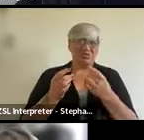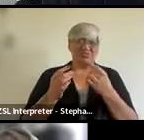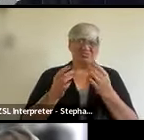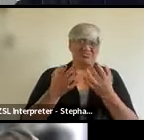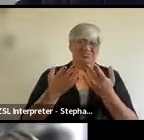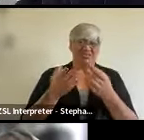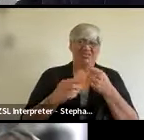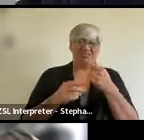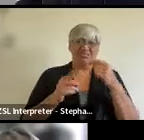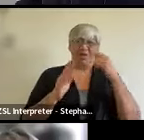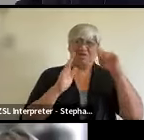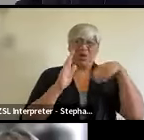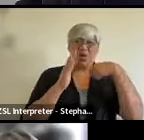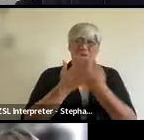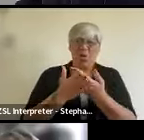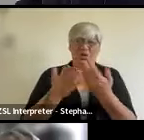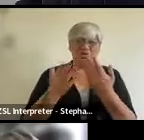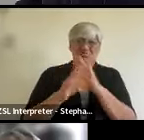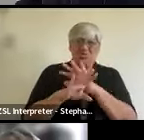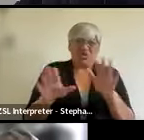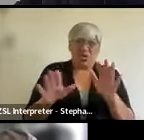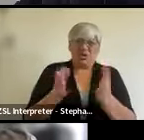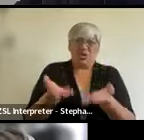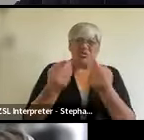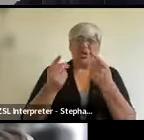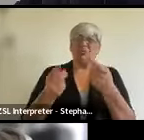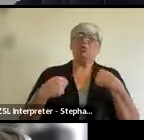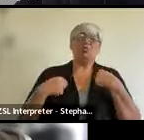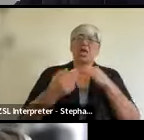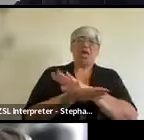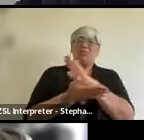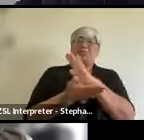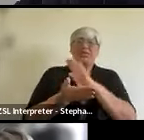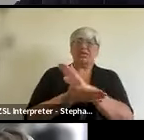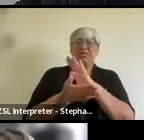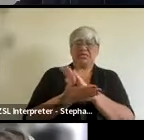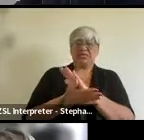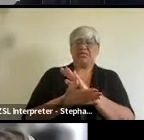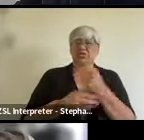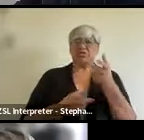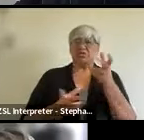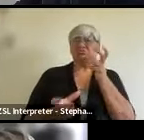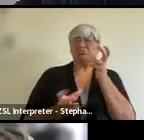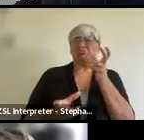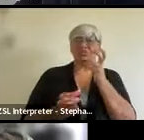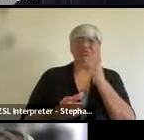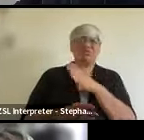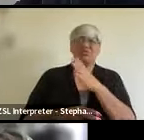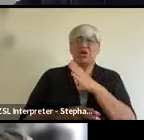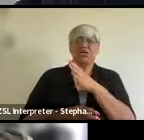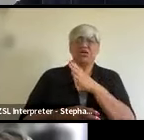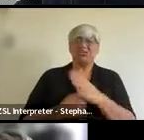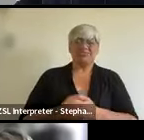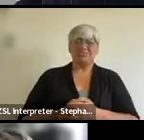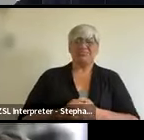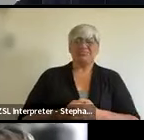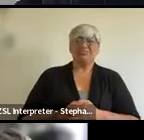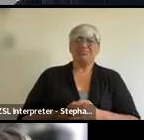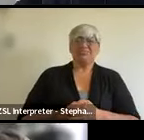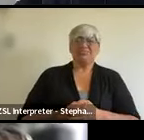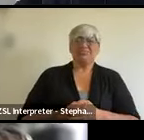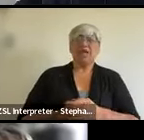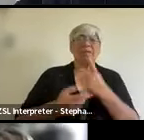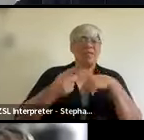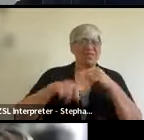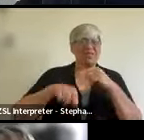your camera on or not. But we're quite happy to just hear your submission, and time